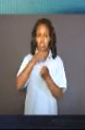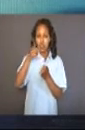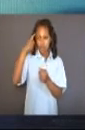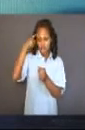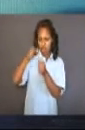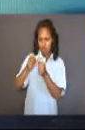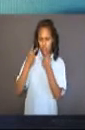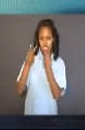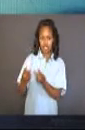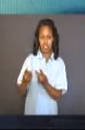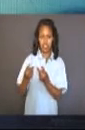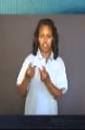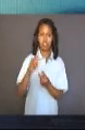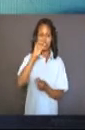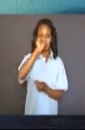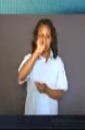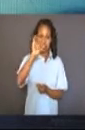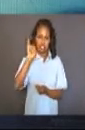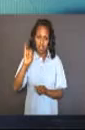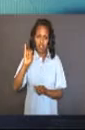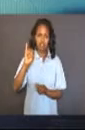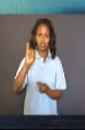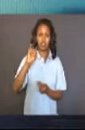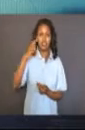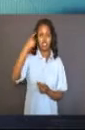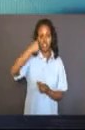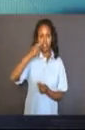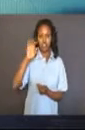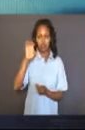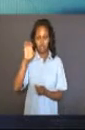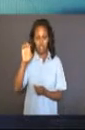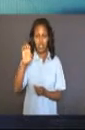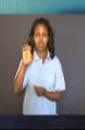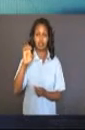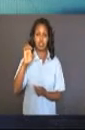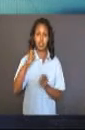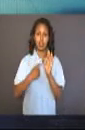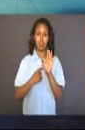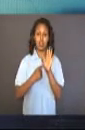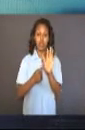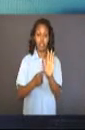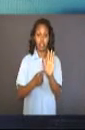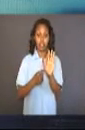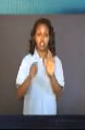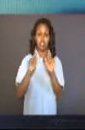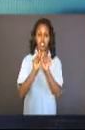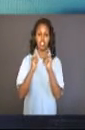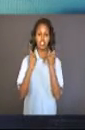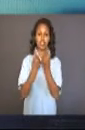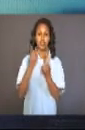notice that silicon and germanium are located in